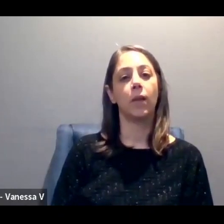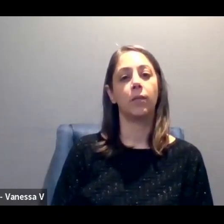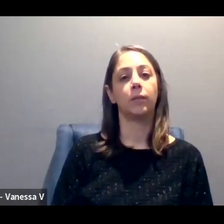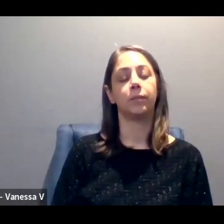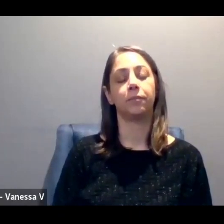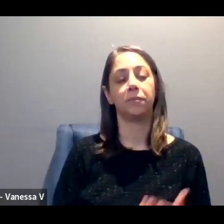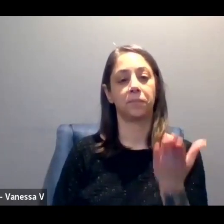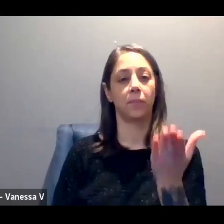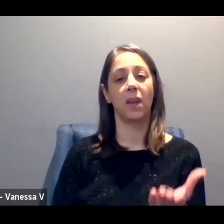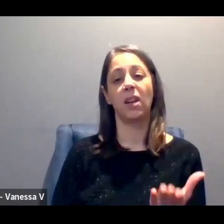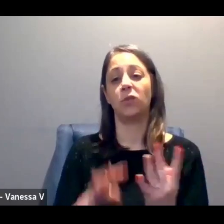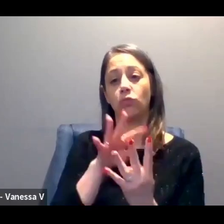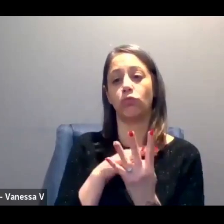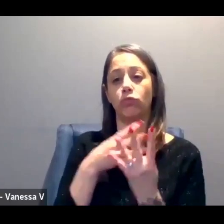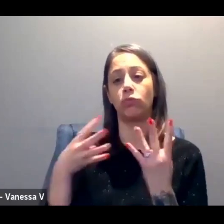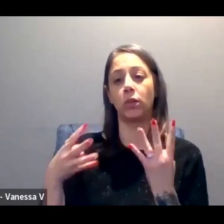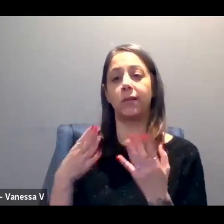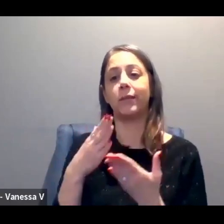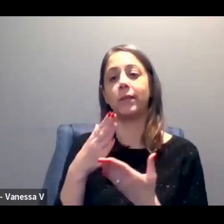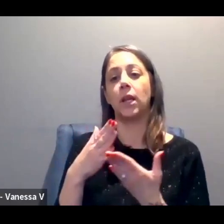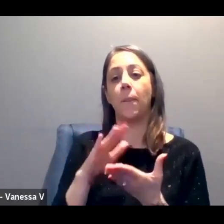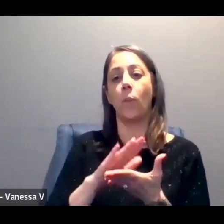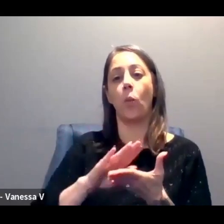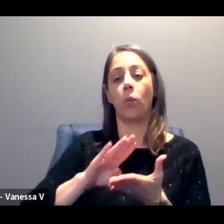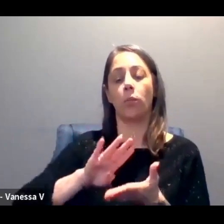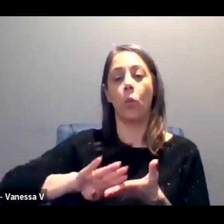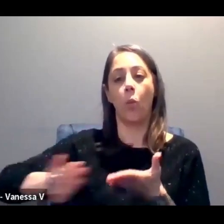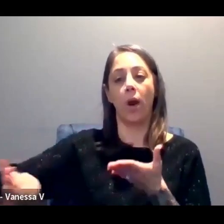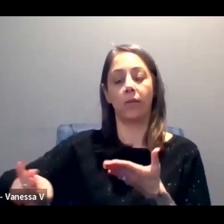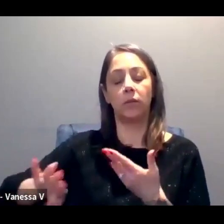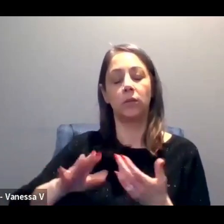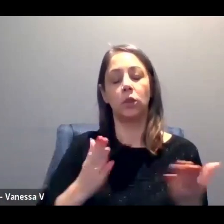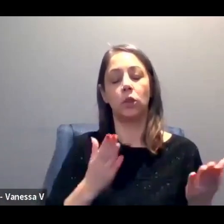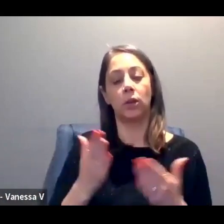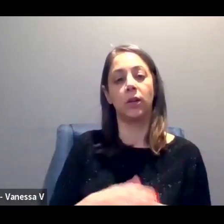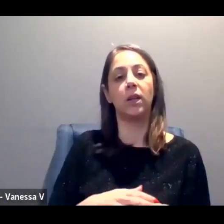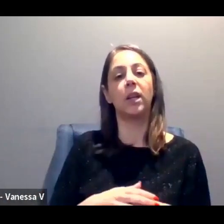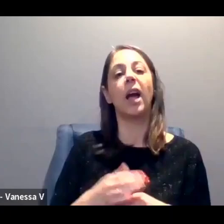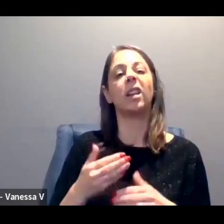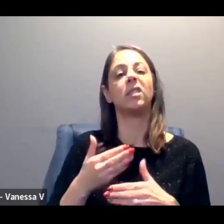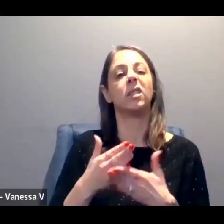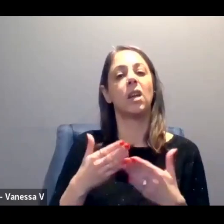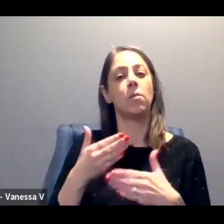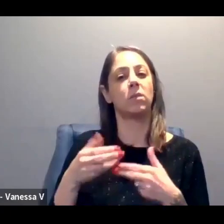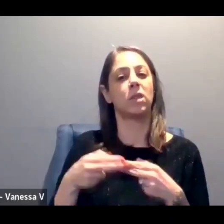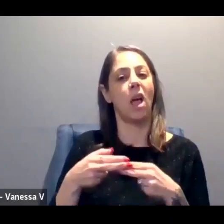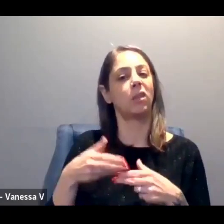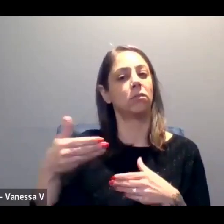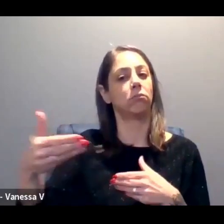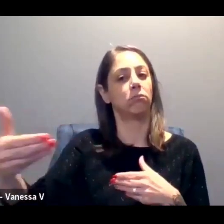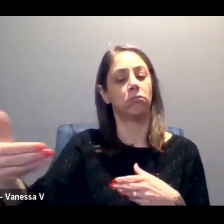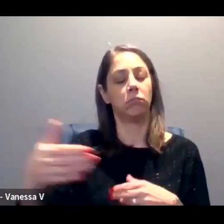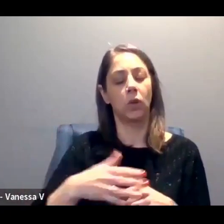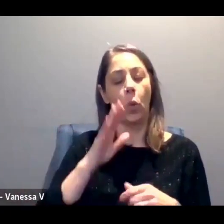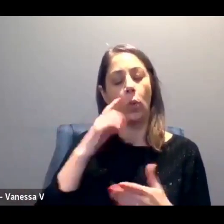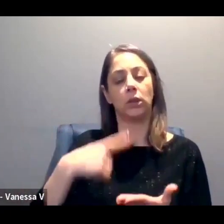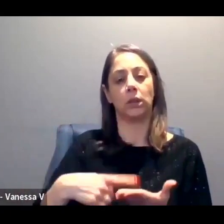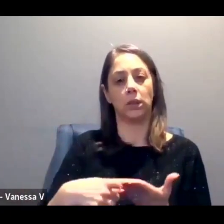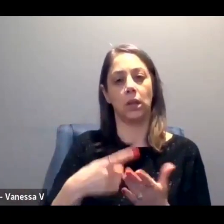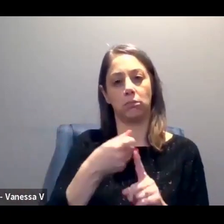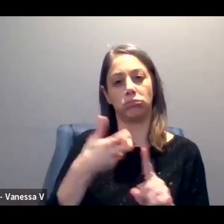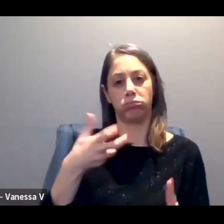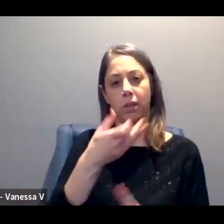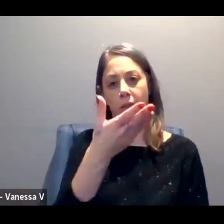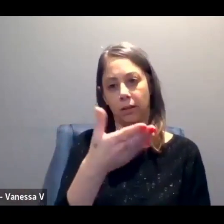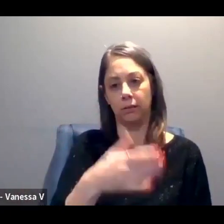So this is just a graph of some waivered services, and there's some slides coming up after this that are going to talk about these. But basically,